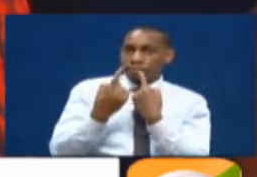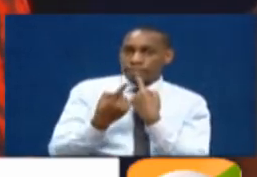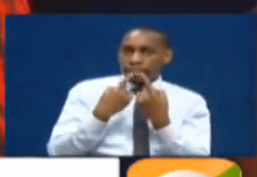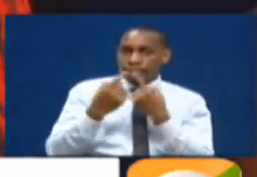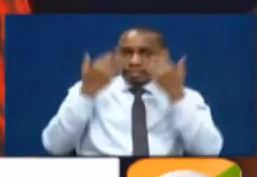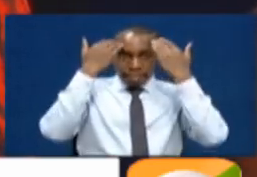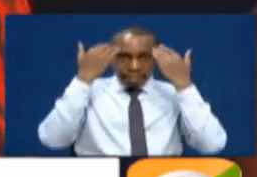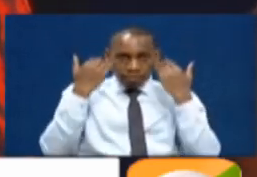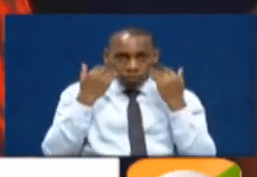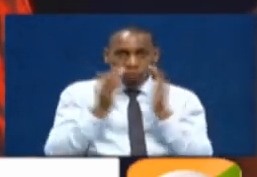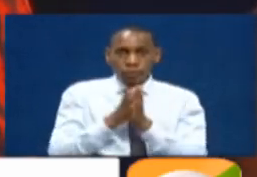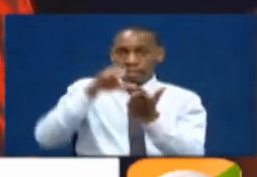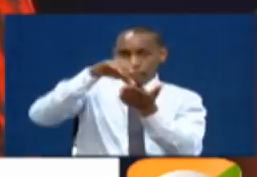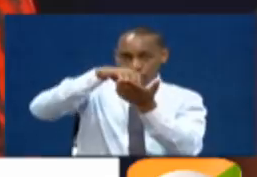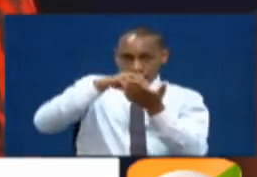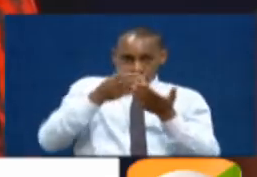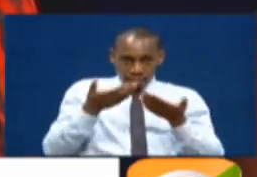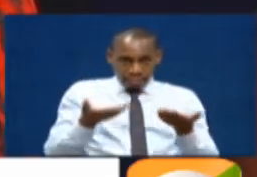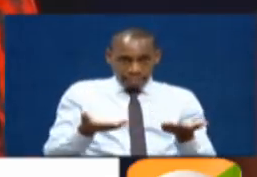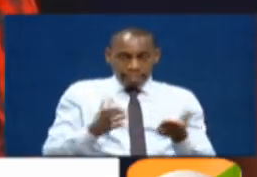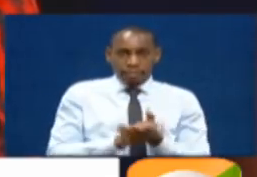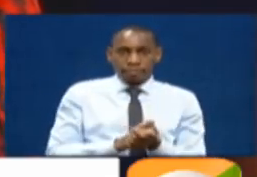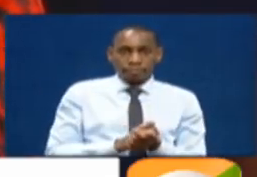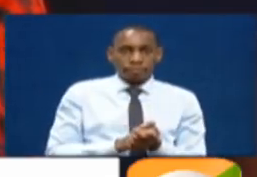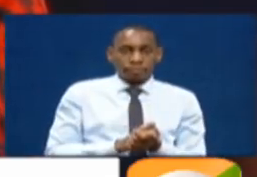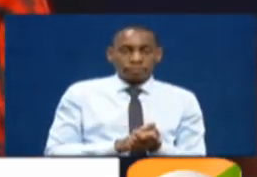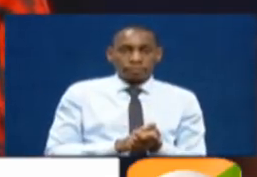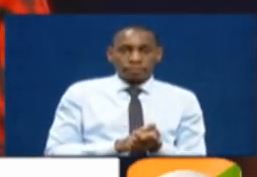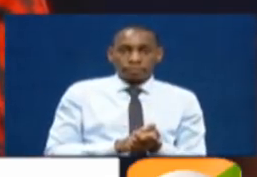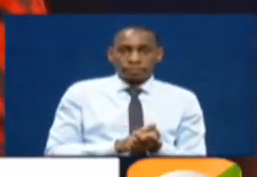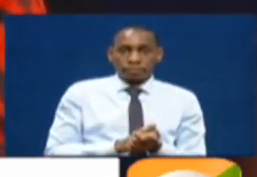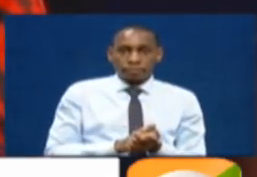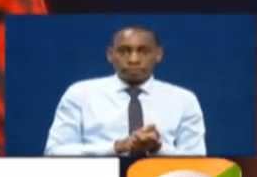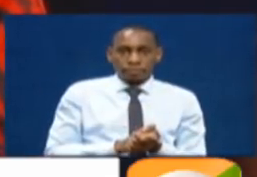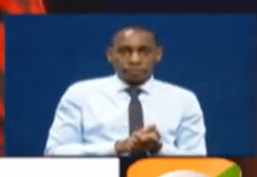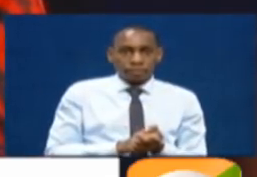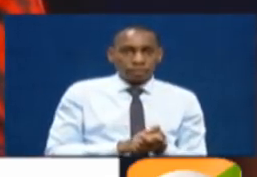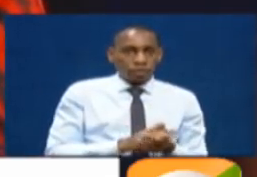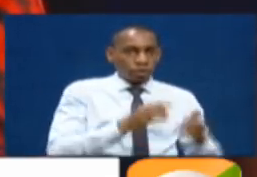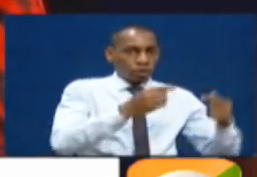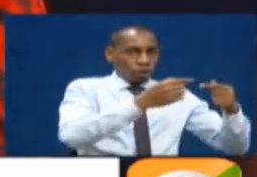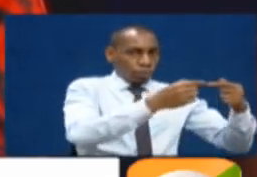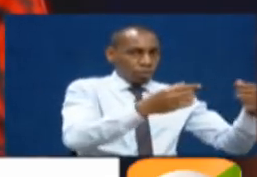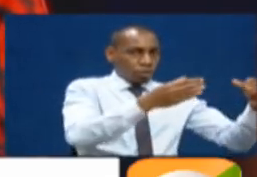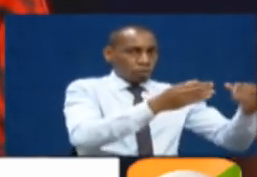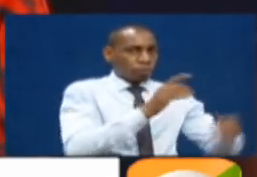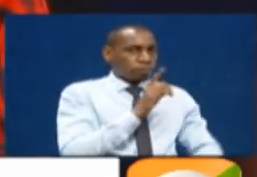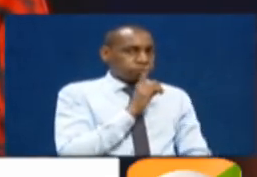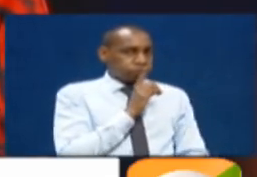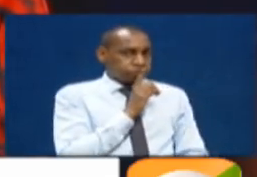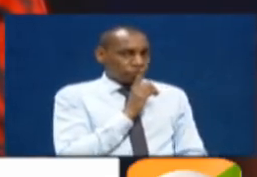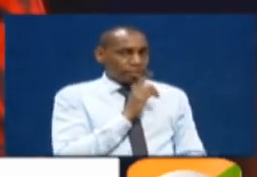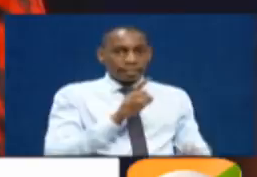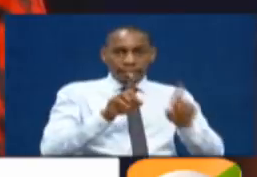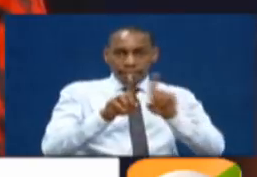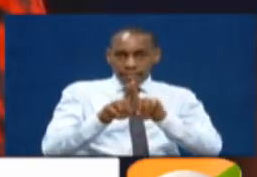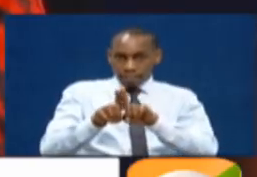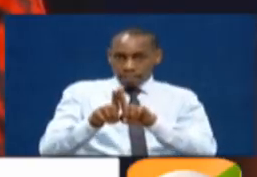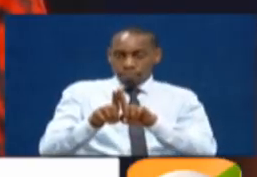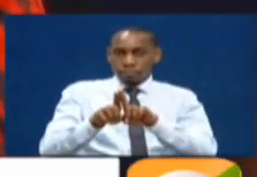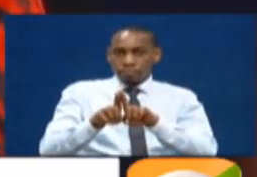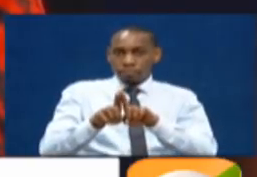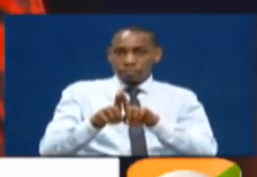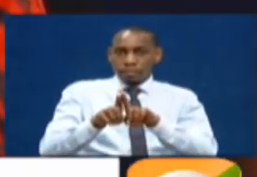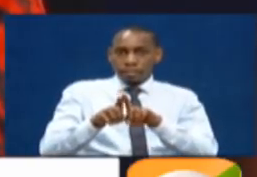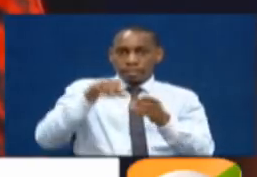and where it's sitting currently, the voices of the opposition also has been very quiet. And that is one area that